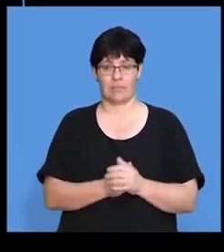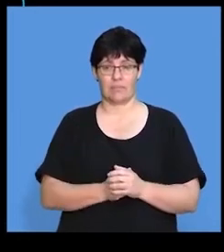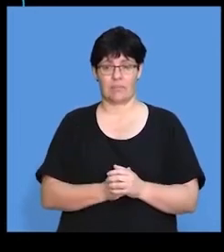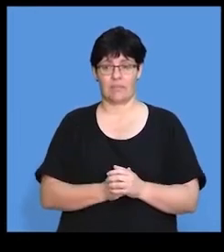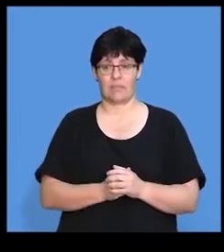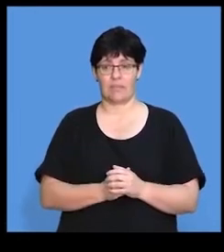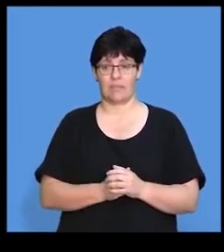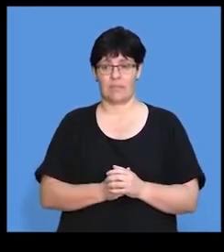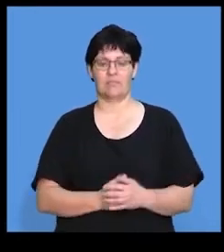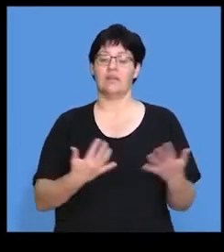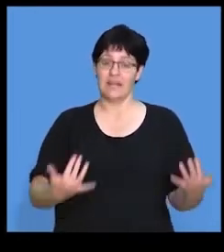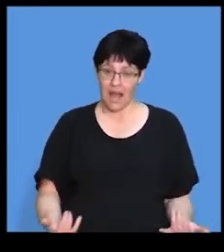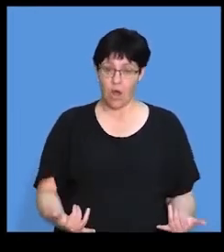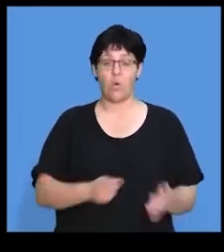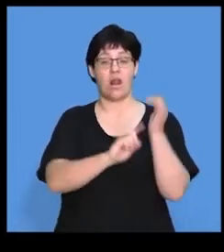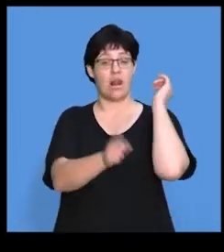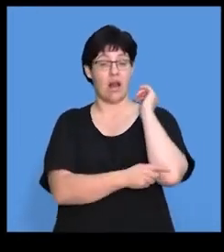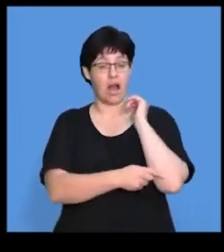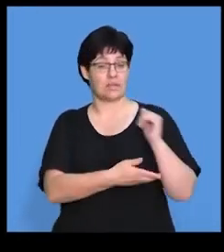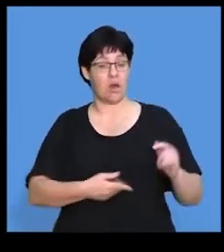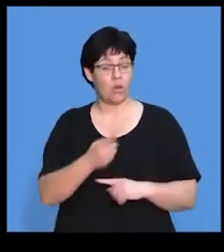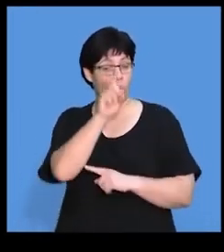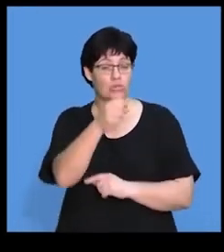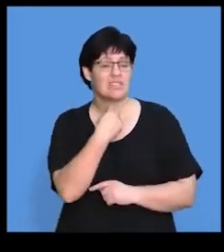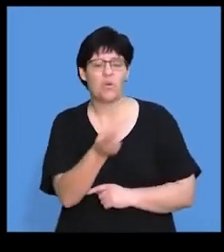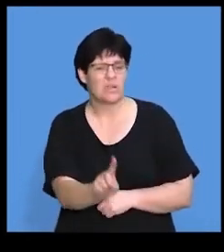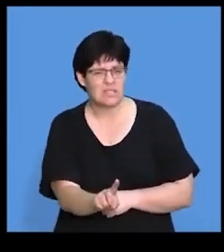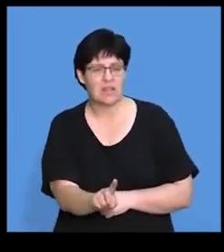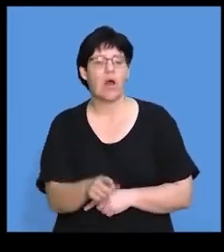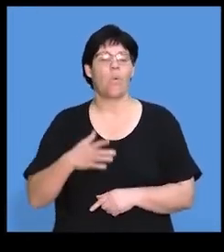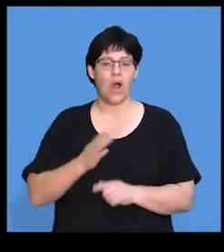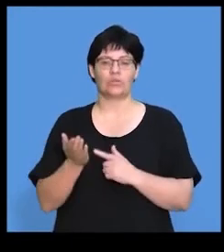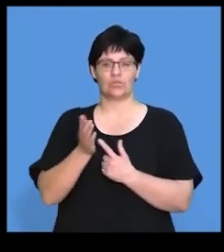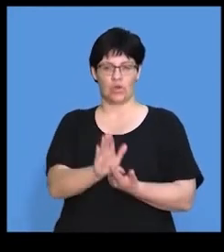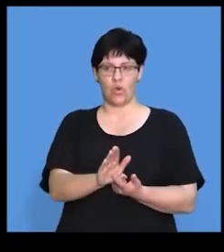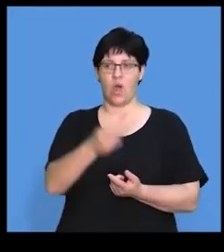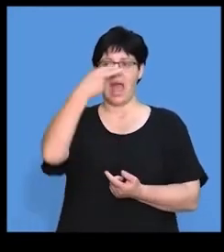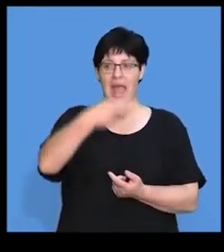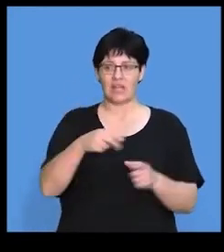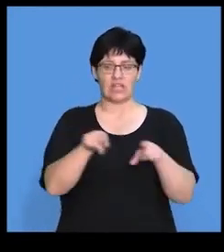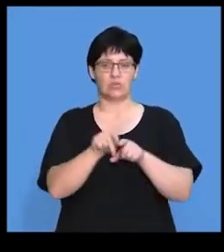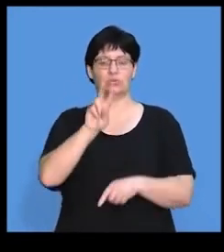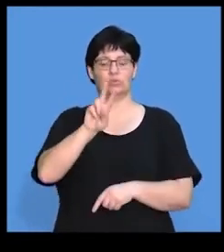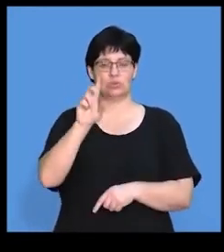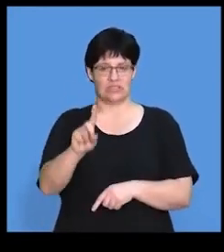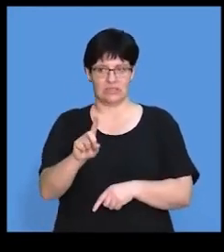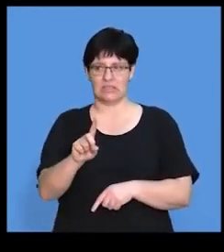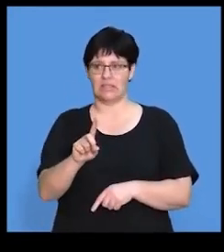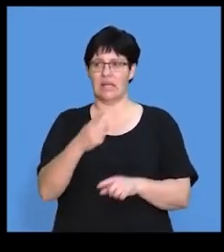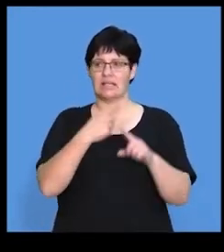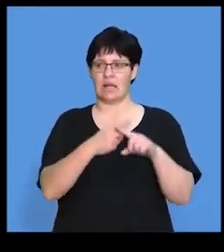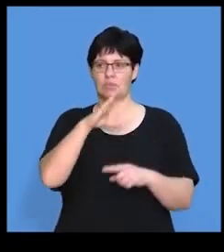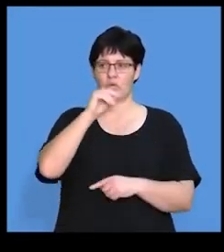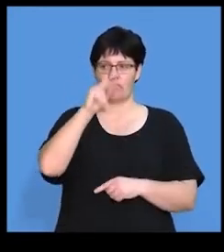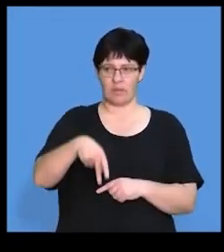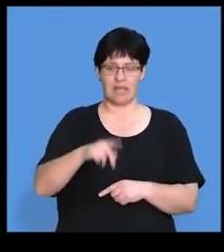Okay. And now the last part of the question asks us to show that h is equal to 2d times cos